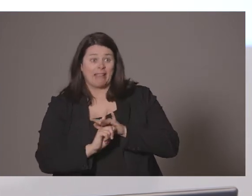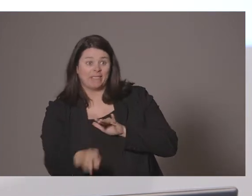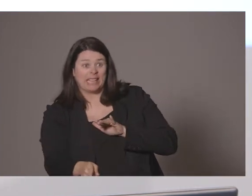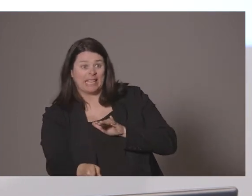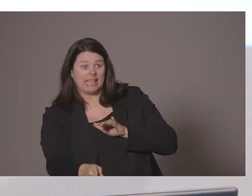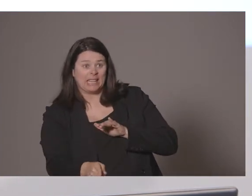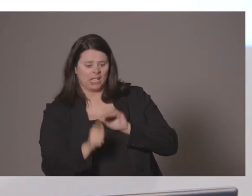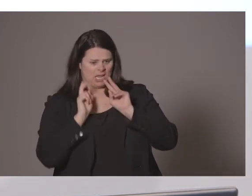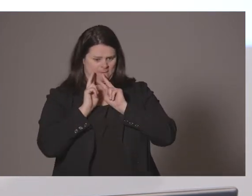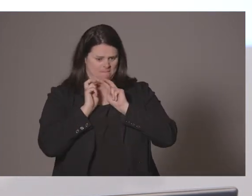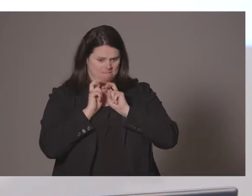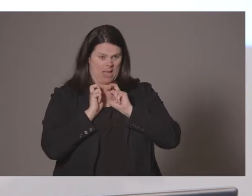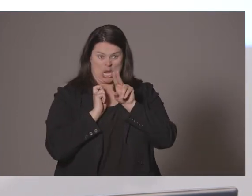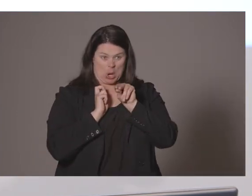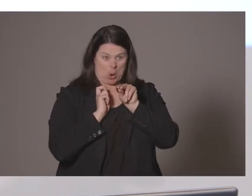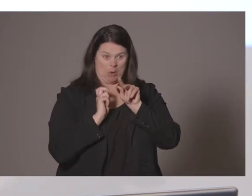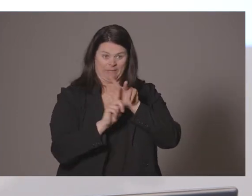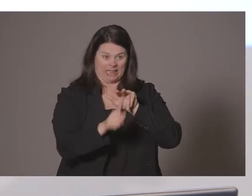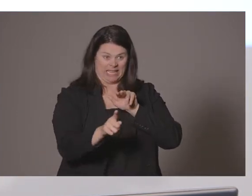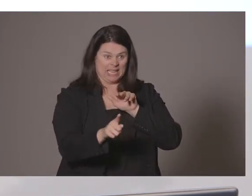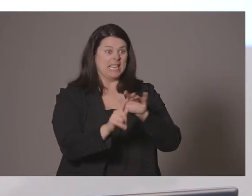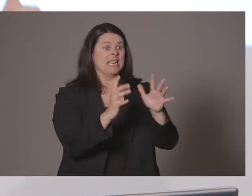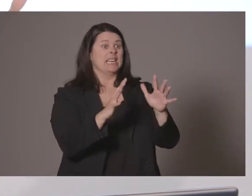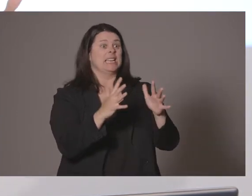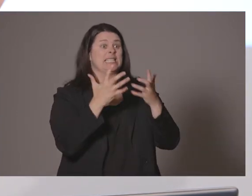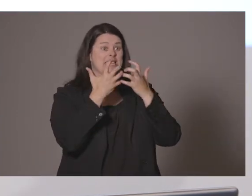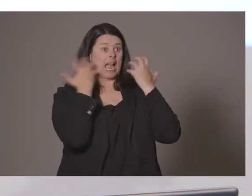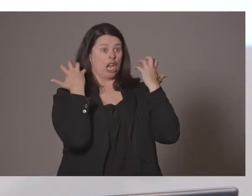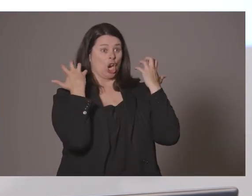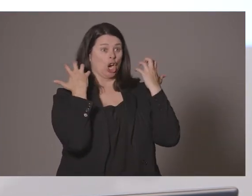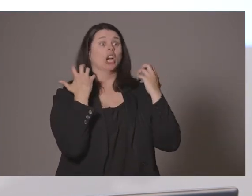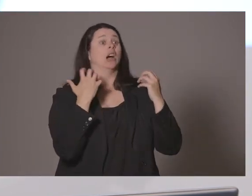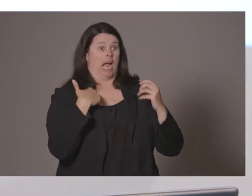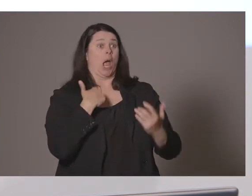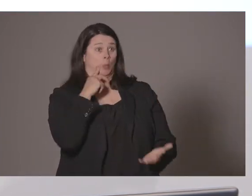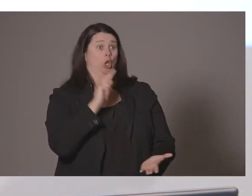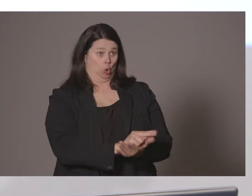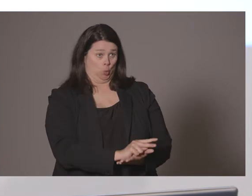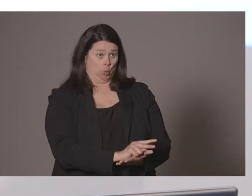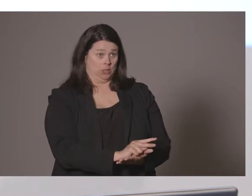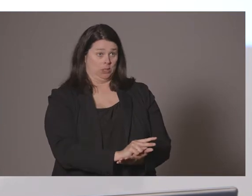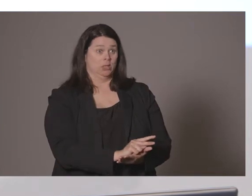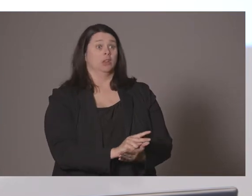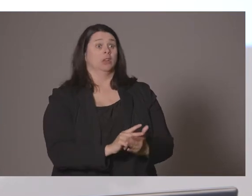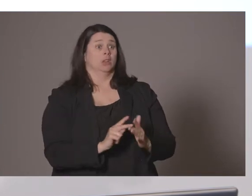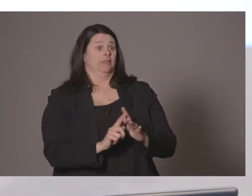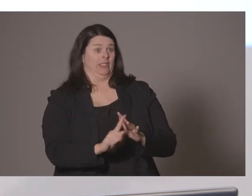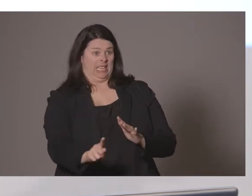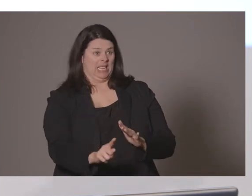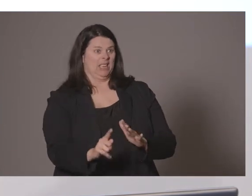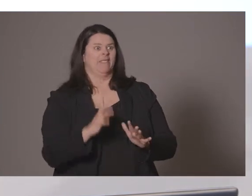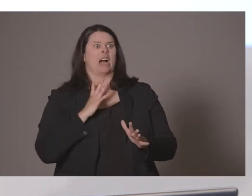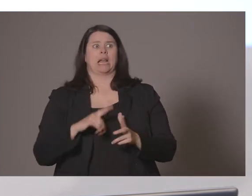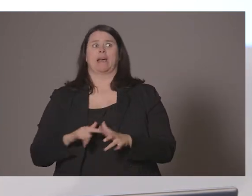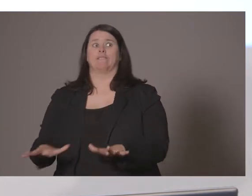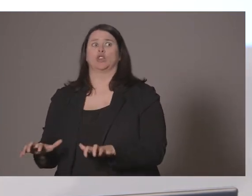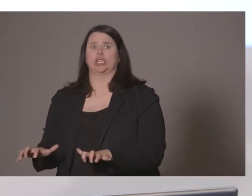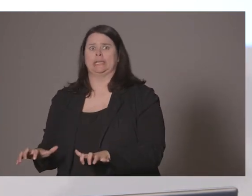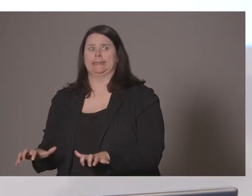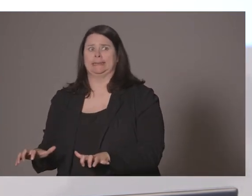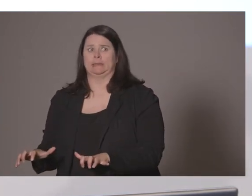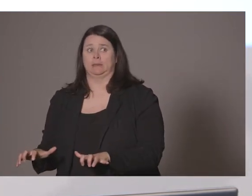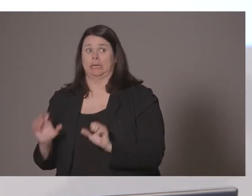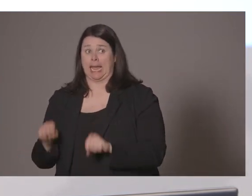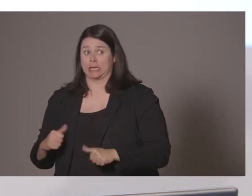my assessment says no, tiger equals more chase, then I will say, okay, can I freeze